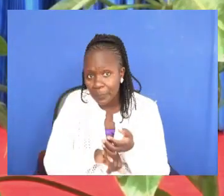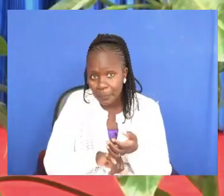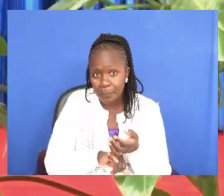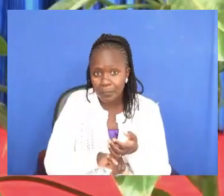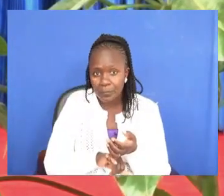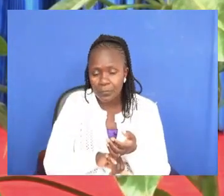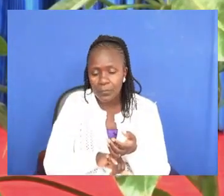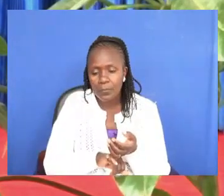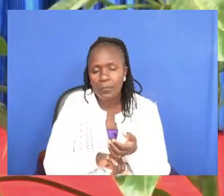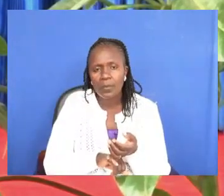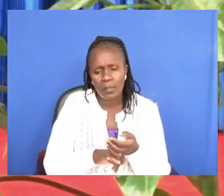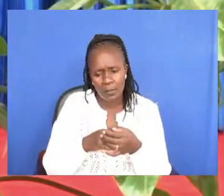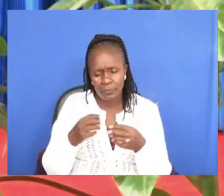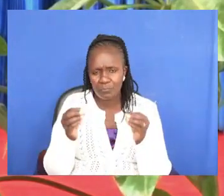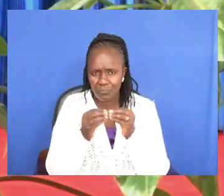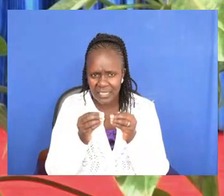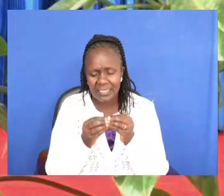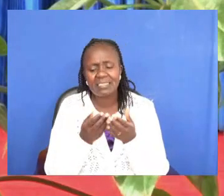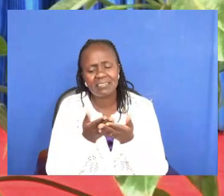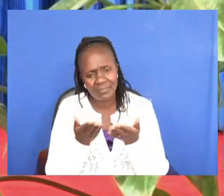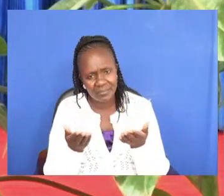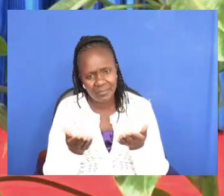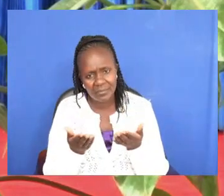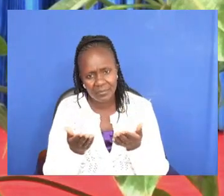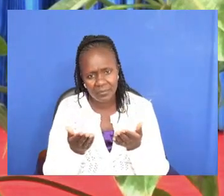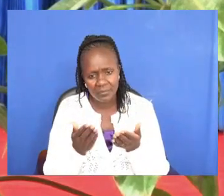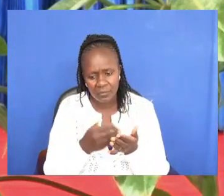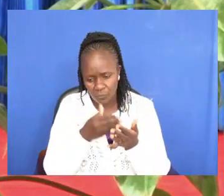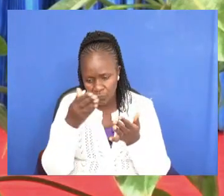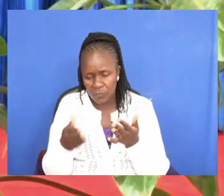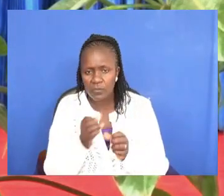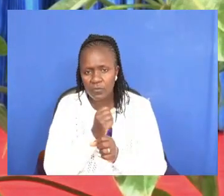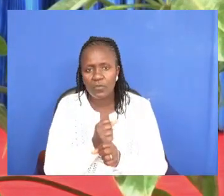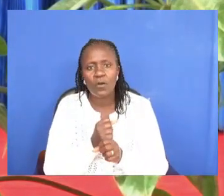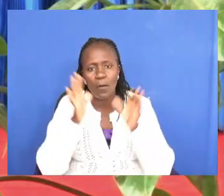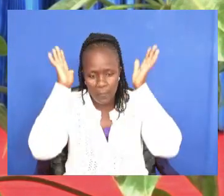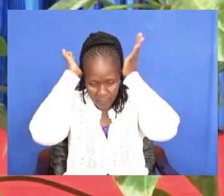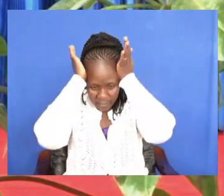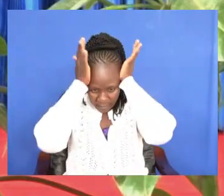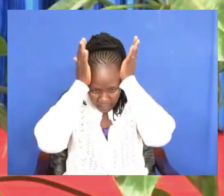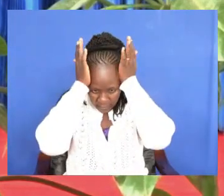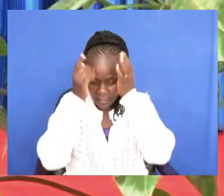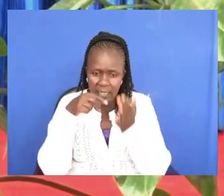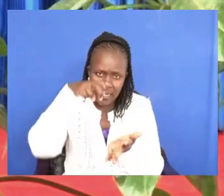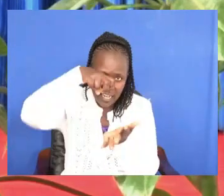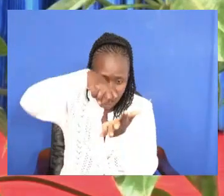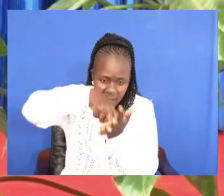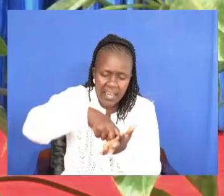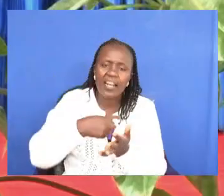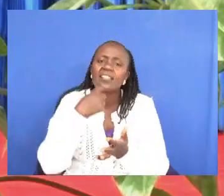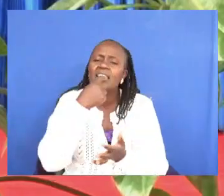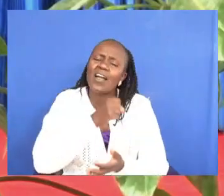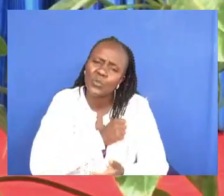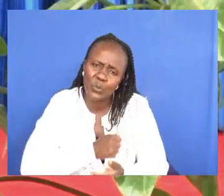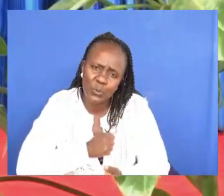When Abigail saw David and his men, she came down from the donkey and knelt down to apologize on behalf